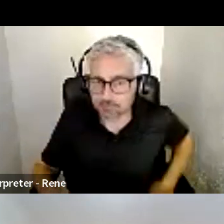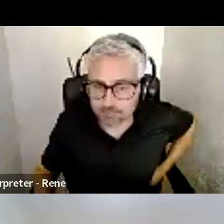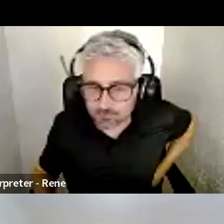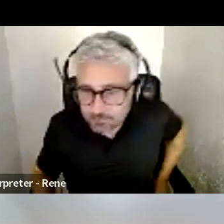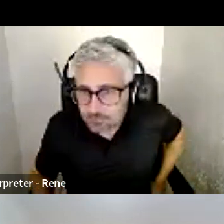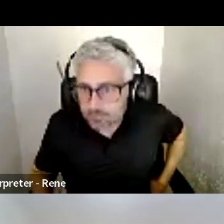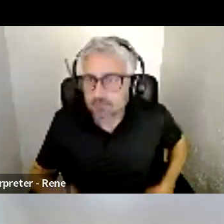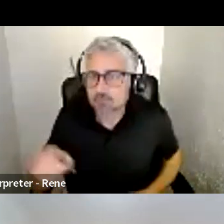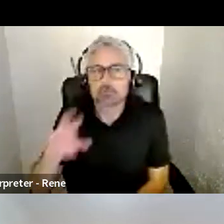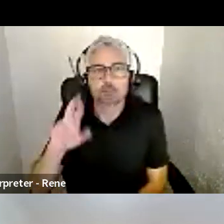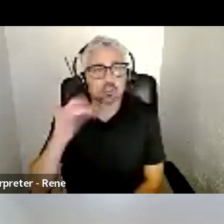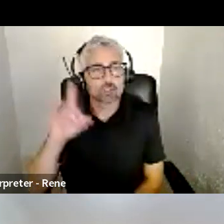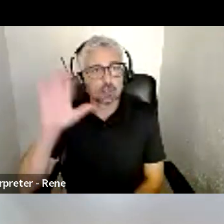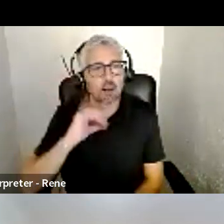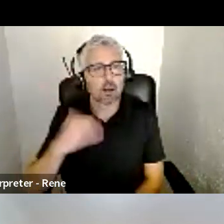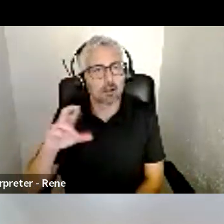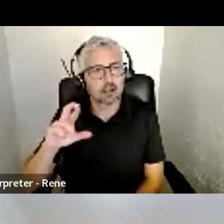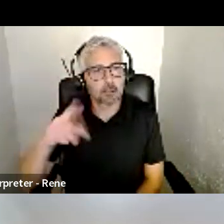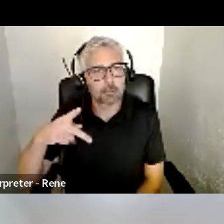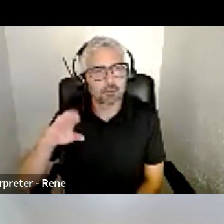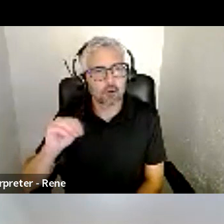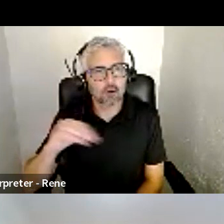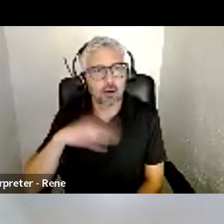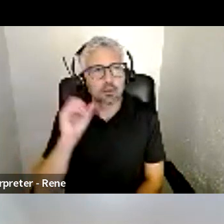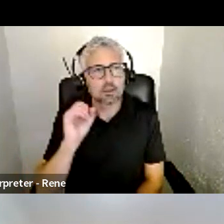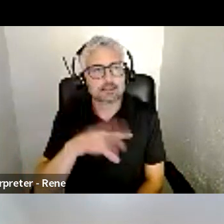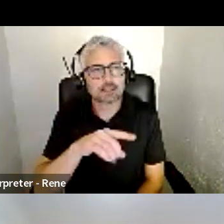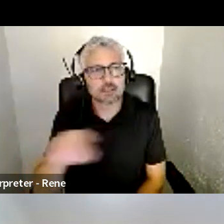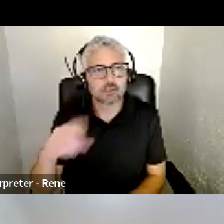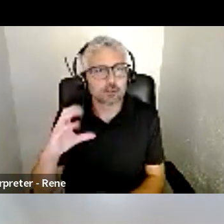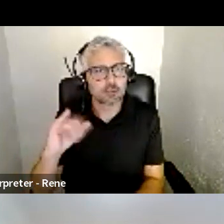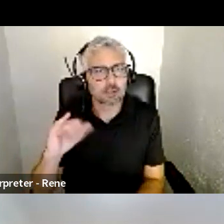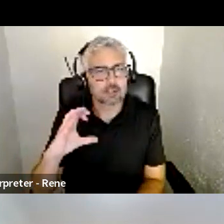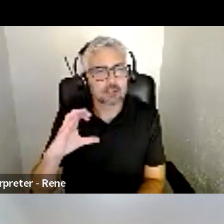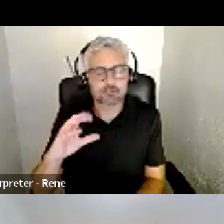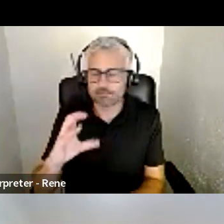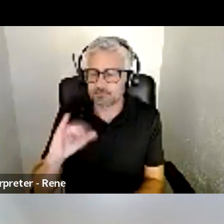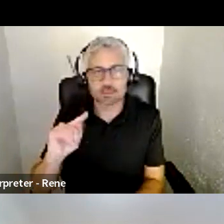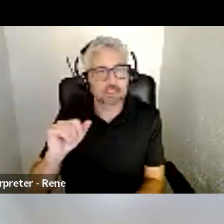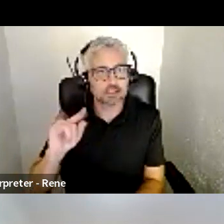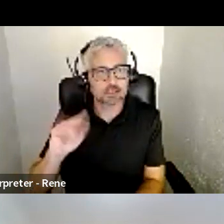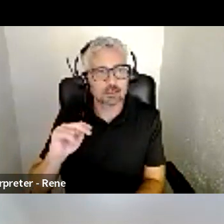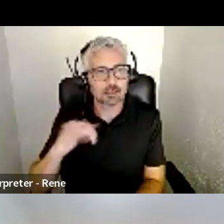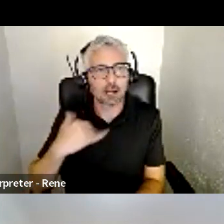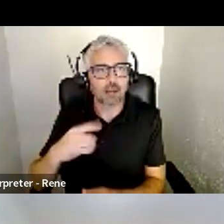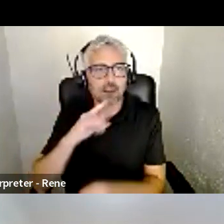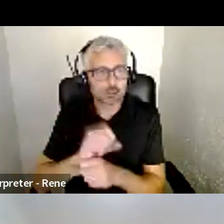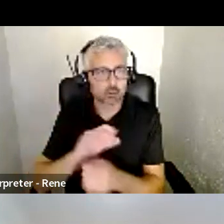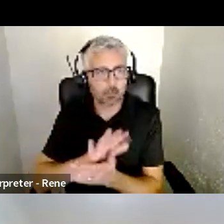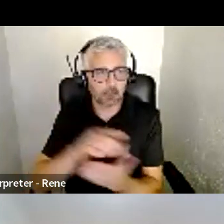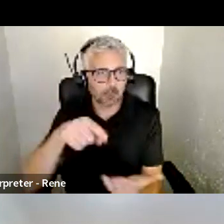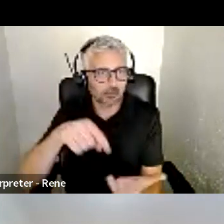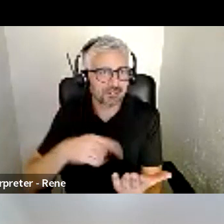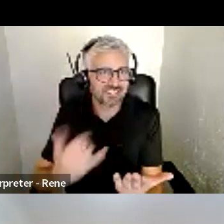I have the NPRM and I can send the citation around to it. I have it in hard copy in front of me here.